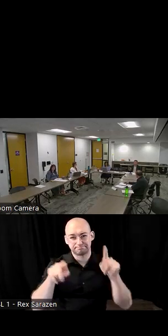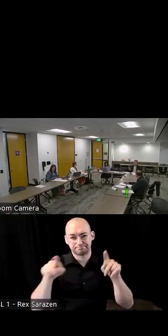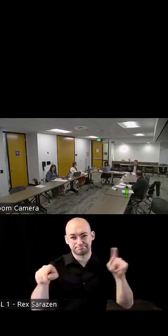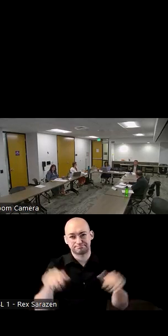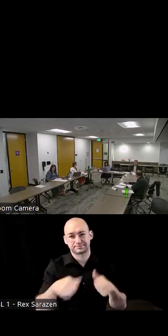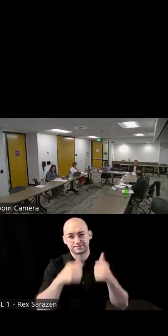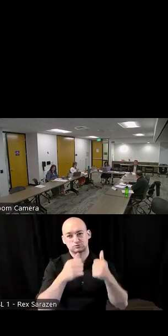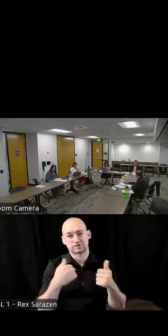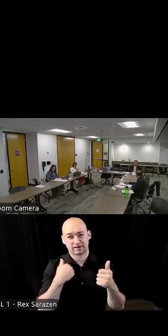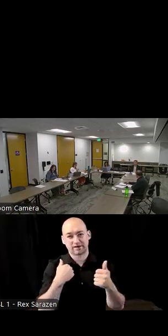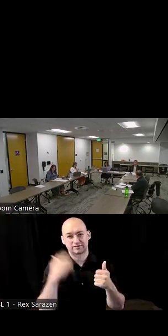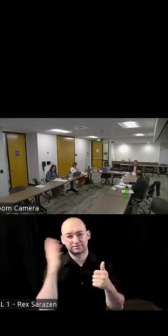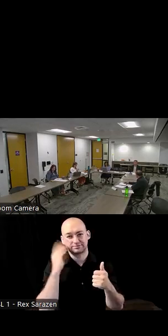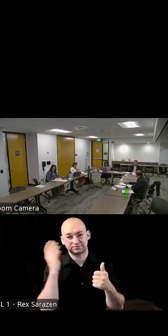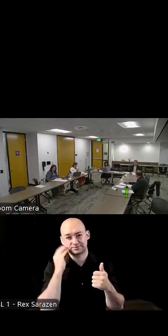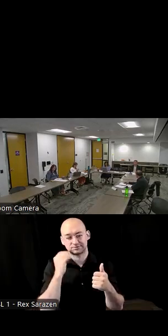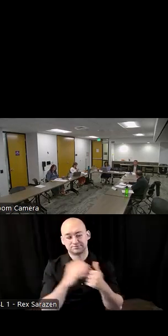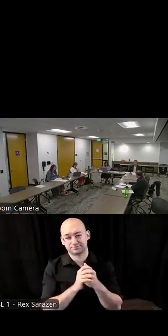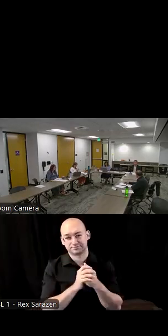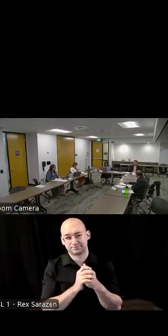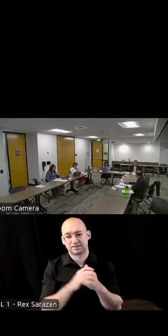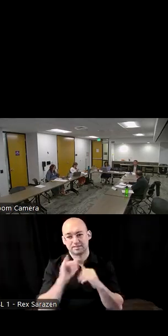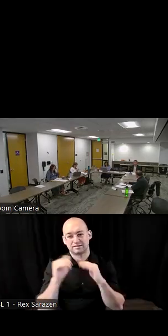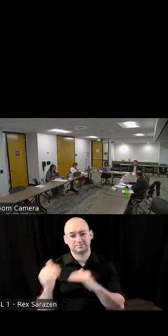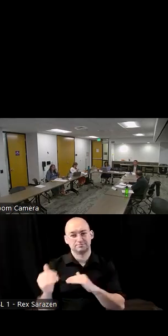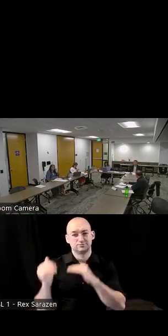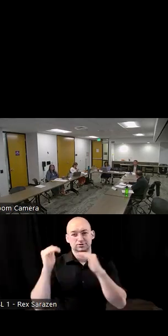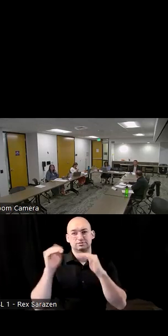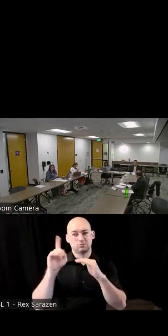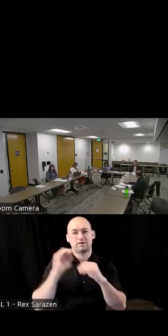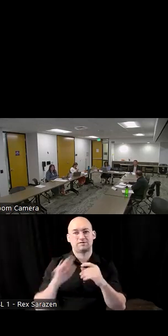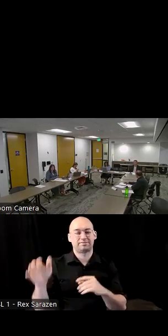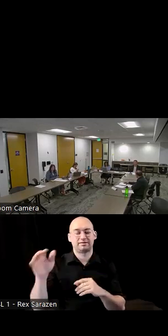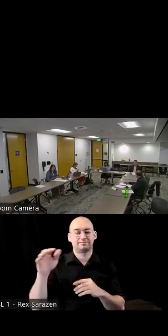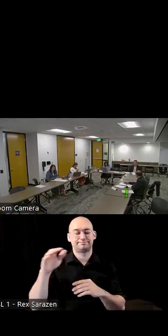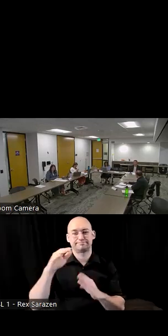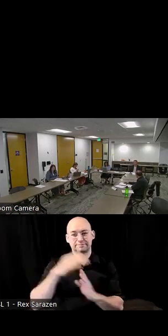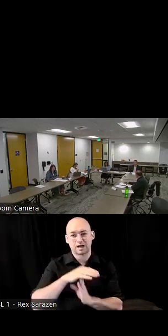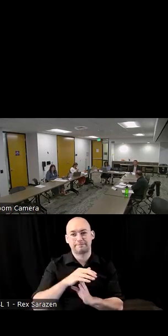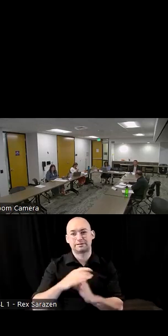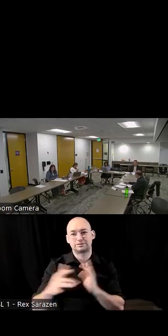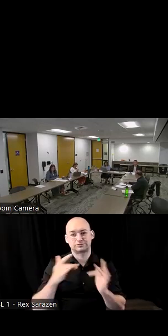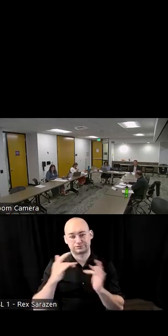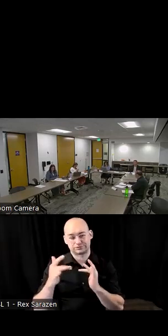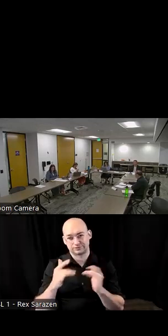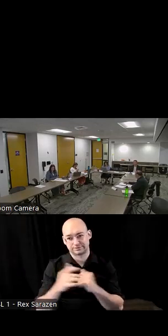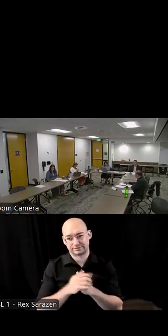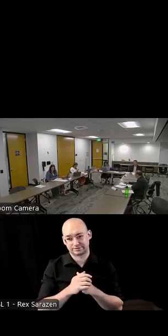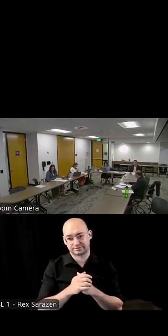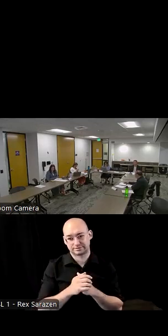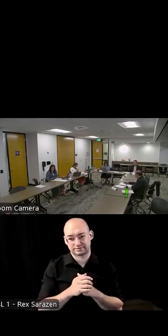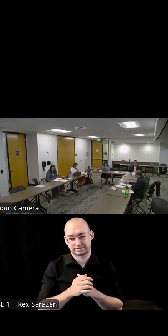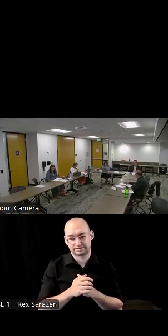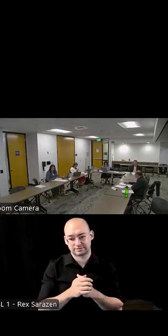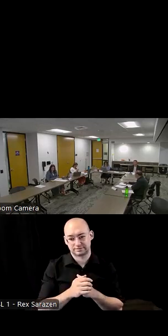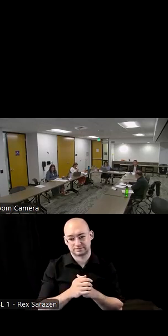that they have. And this really rose as one of the top concerns that they have, really not having enough information about services and supports in California.